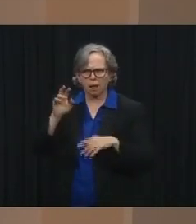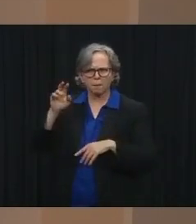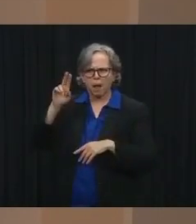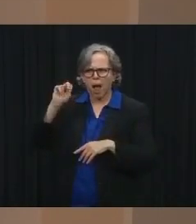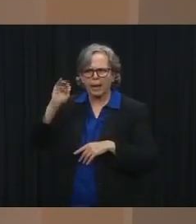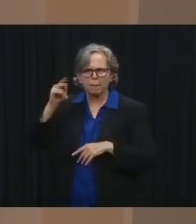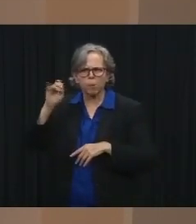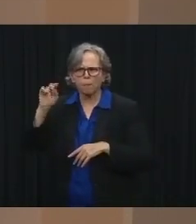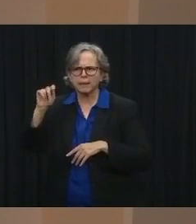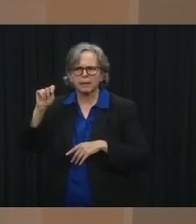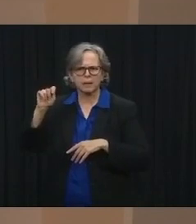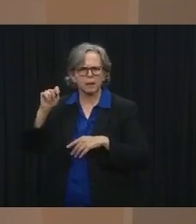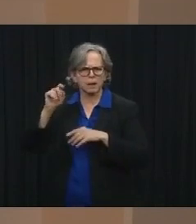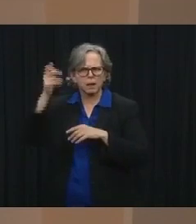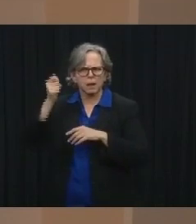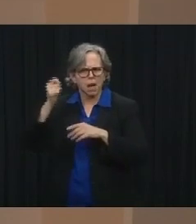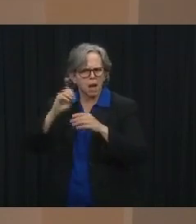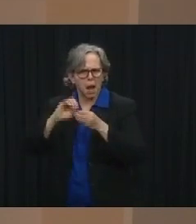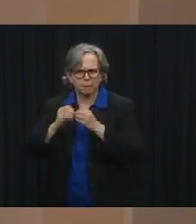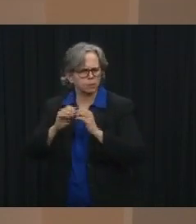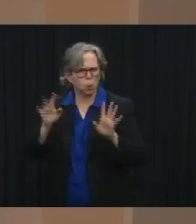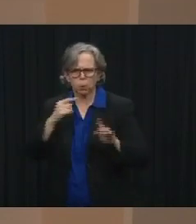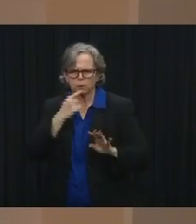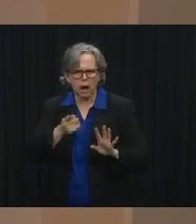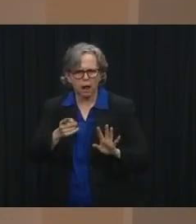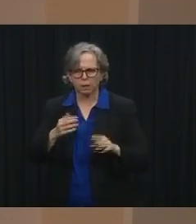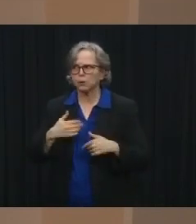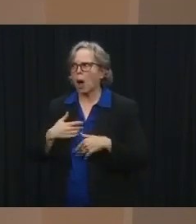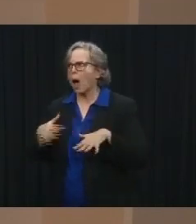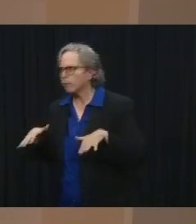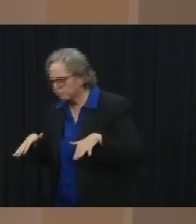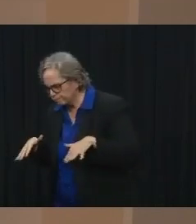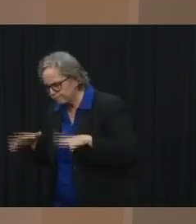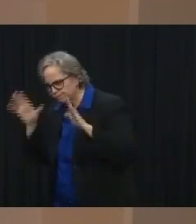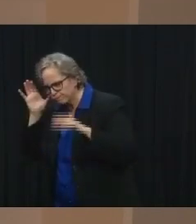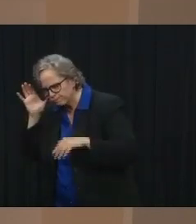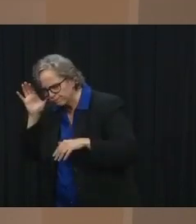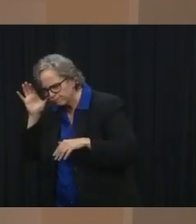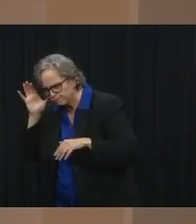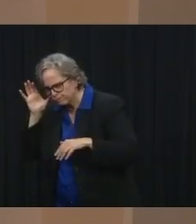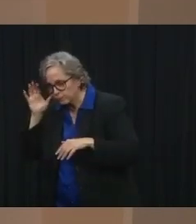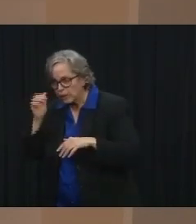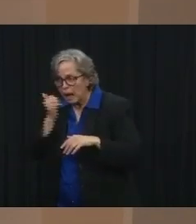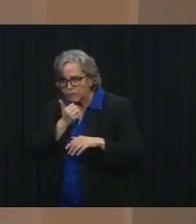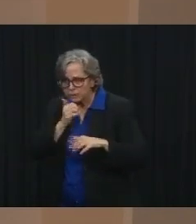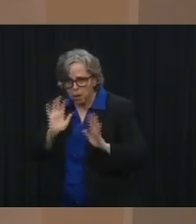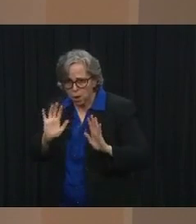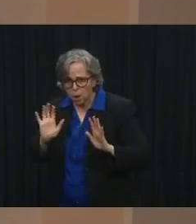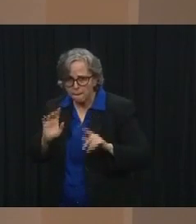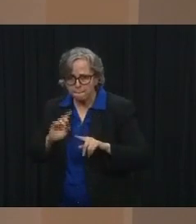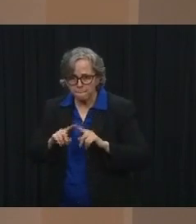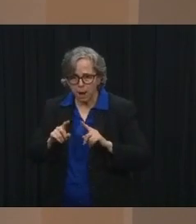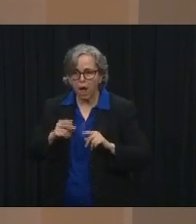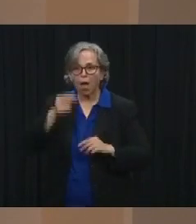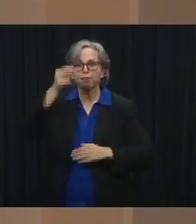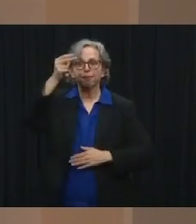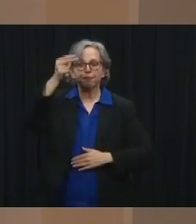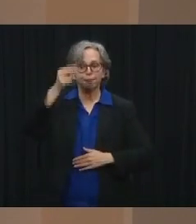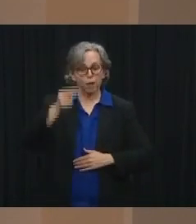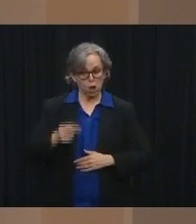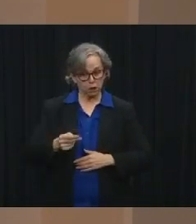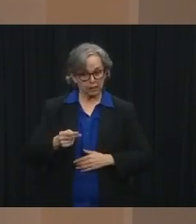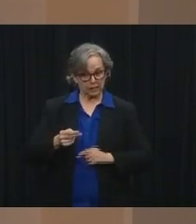them weekly. So every Thursday, we are allowed to share that data, and we're going to share that data with